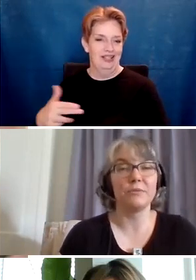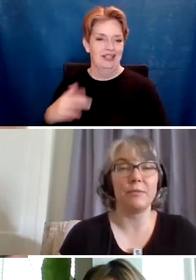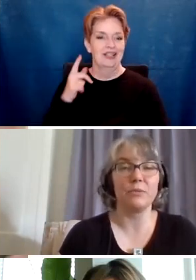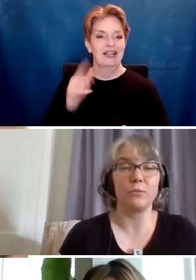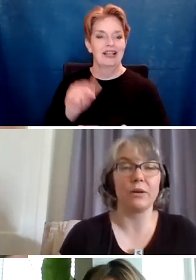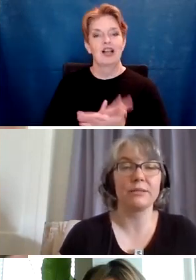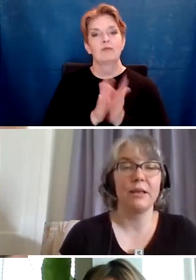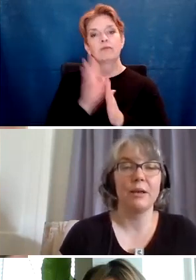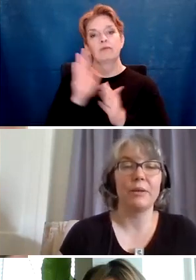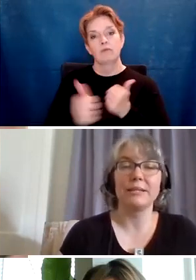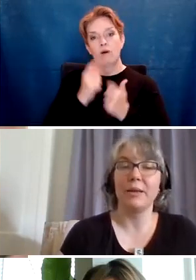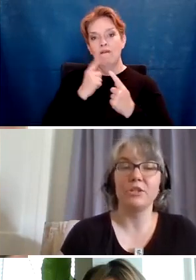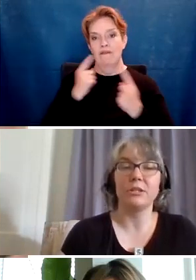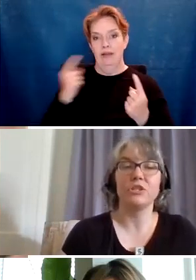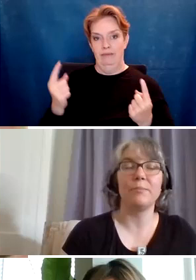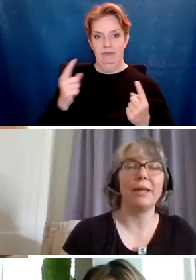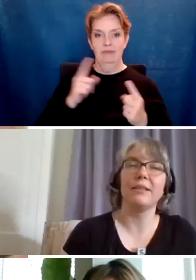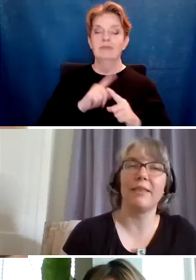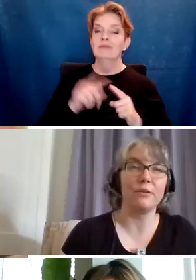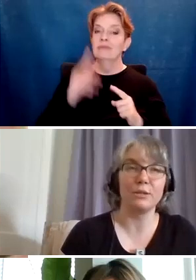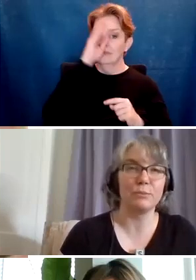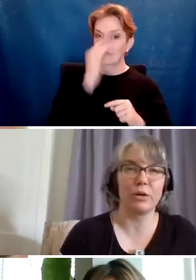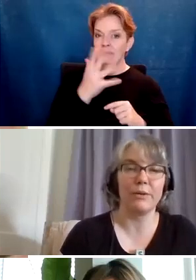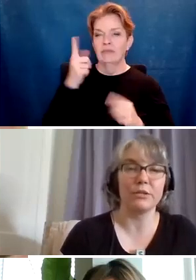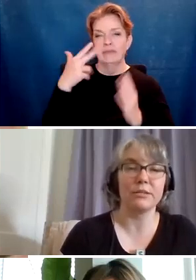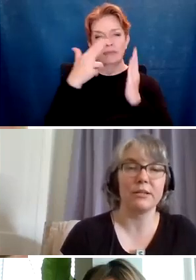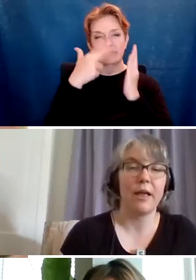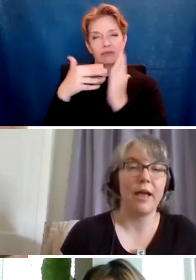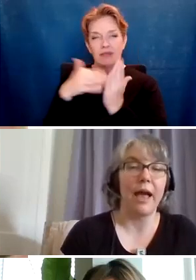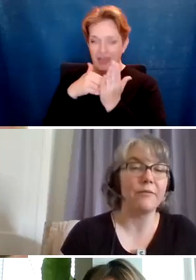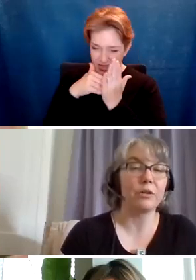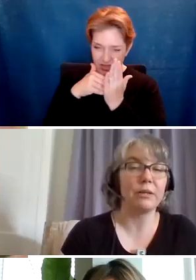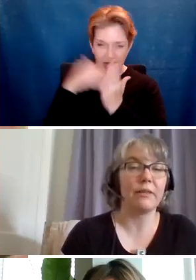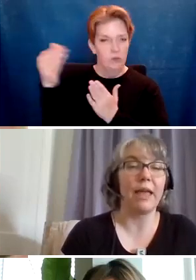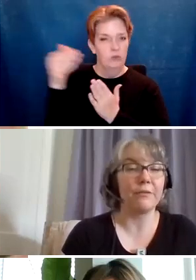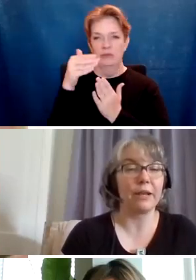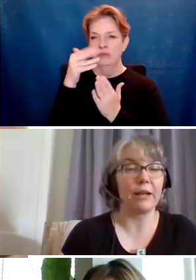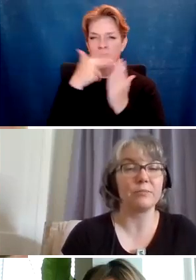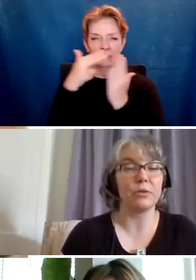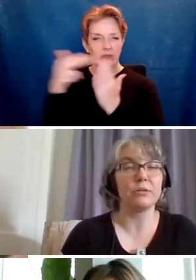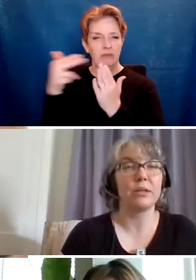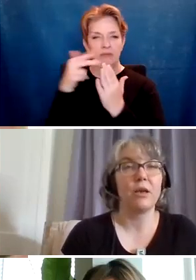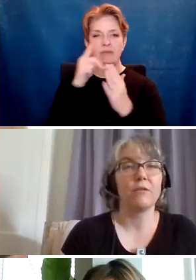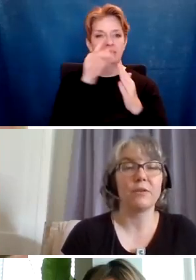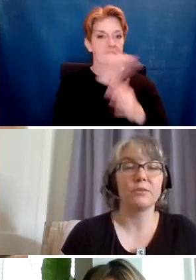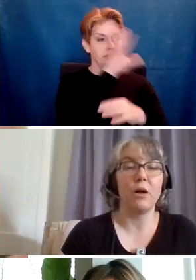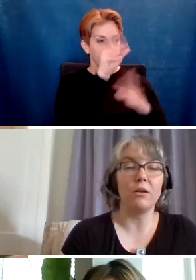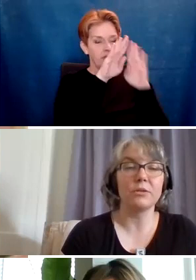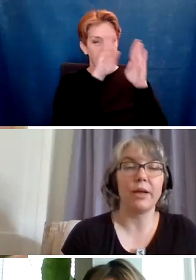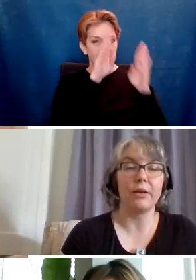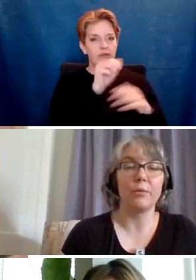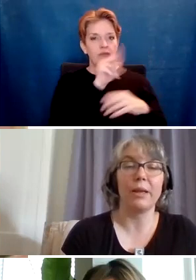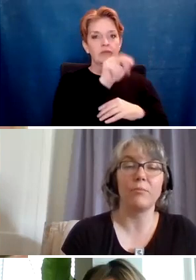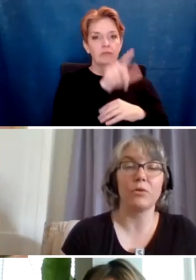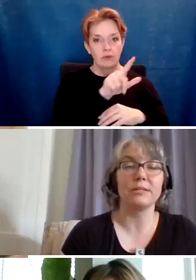Clementine's most famous works, but as I mentioned, she painted thousands more images. After completing the African House murals, Francois